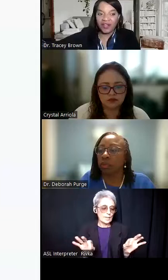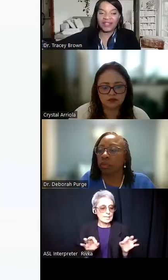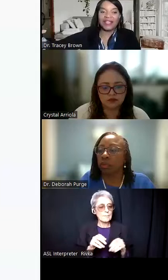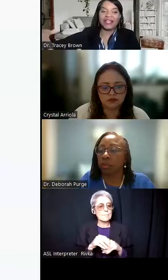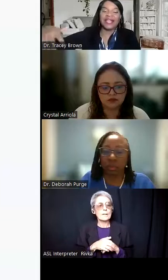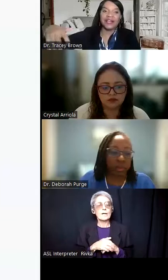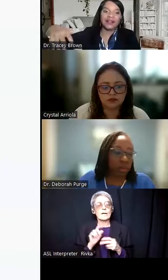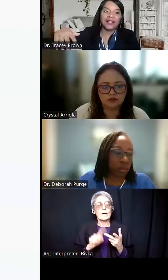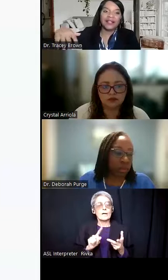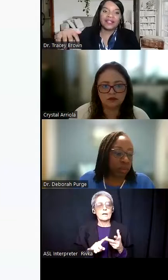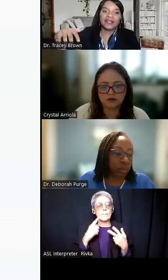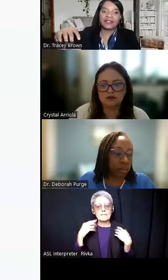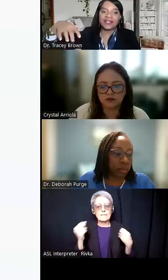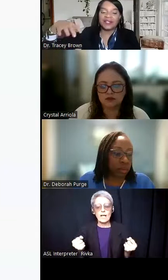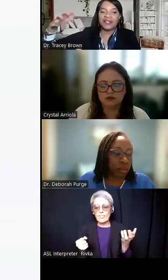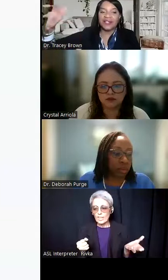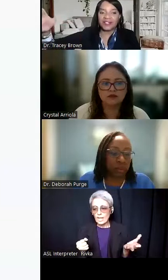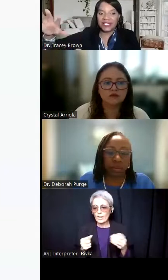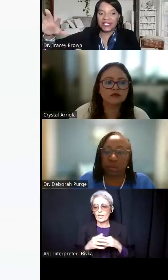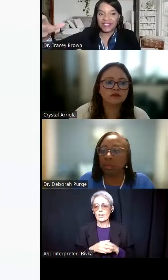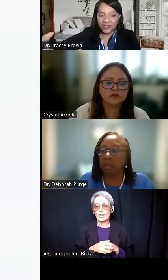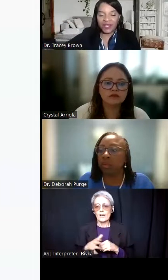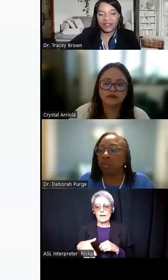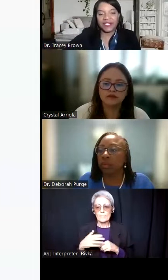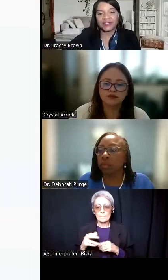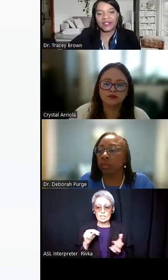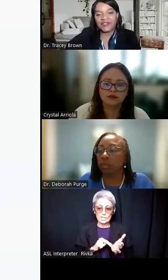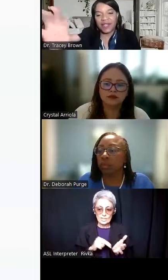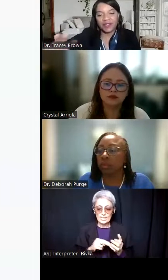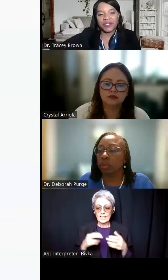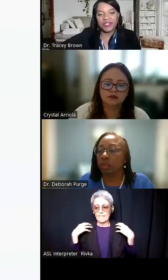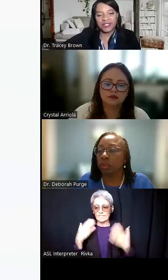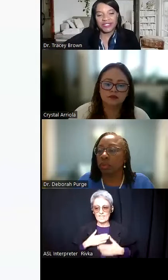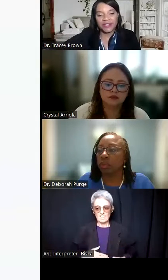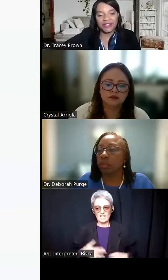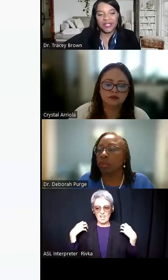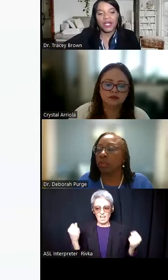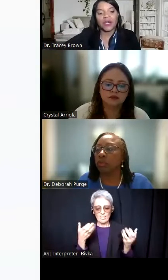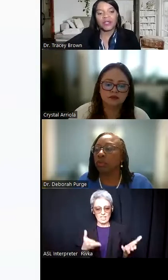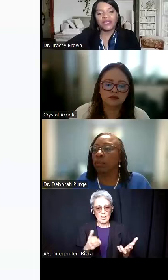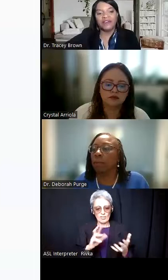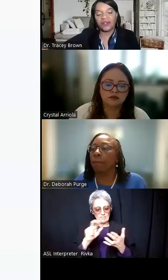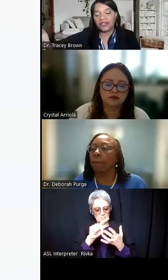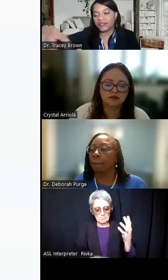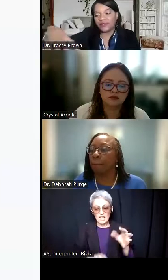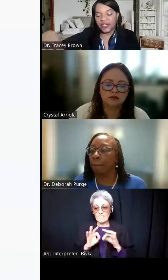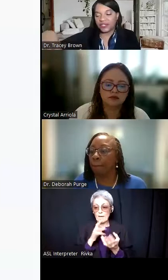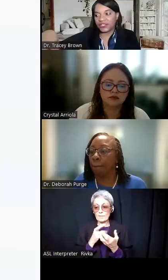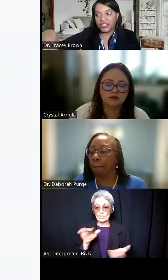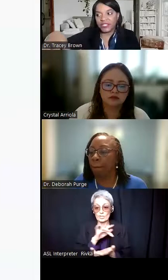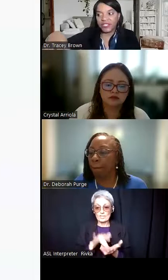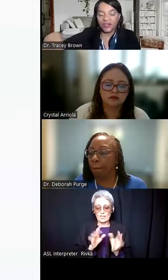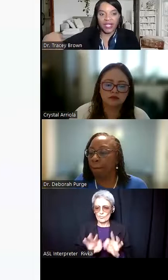mental health there. There's nursing and physical health there. So these family resource centers are really vital.